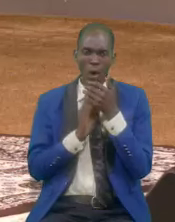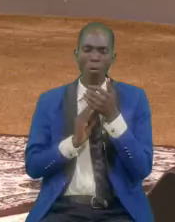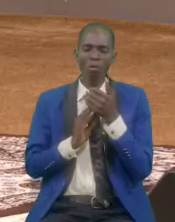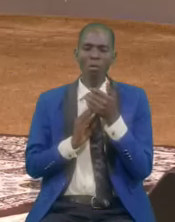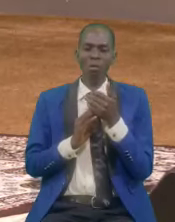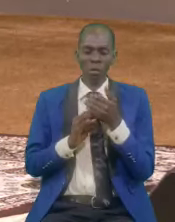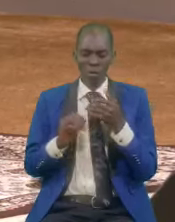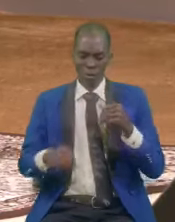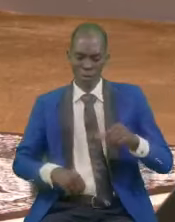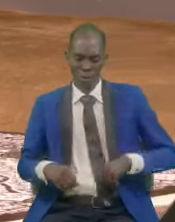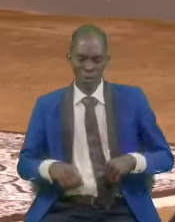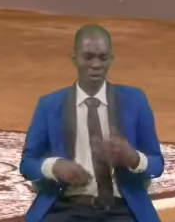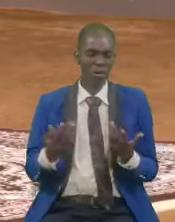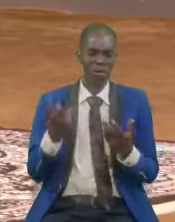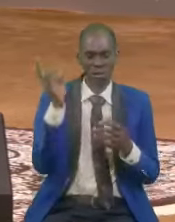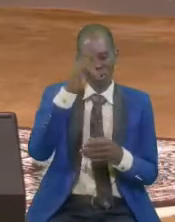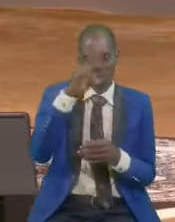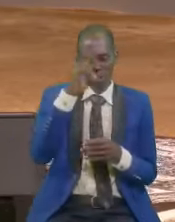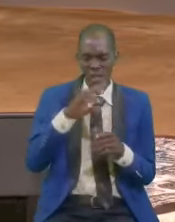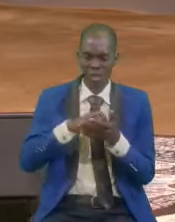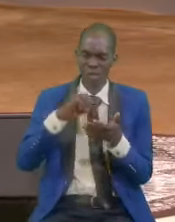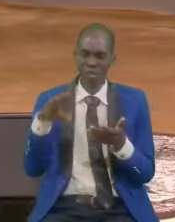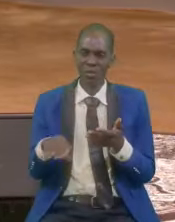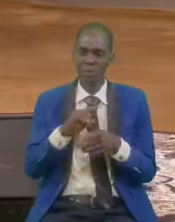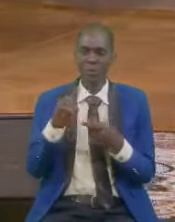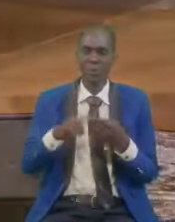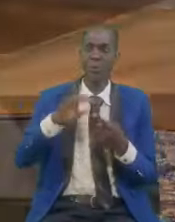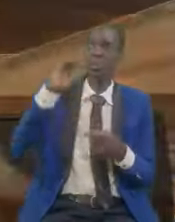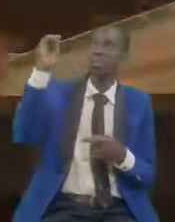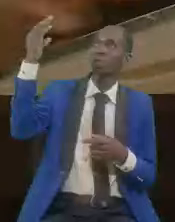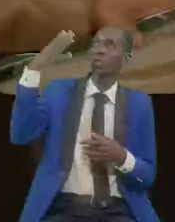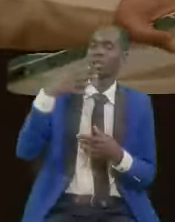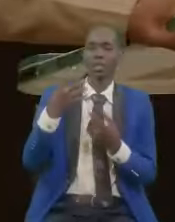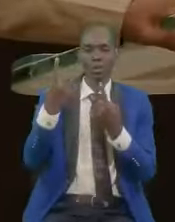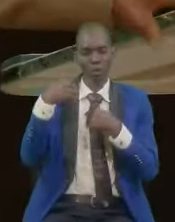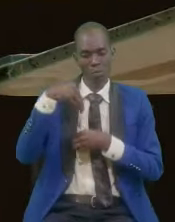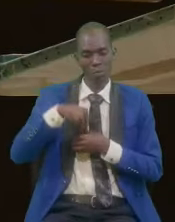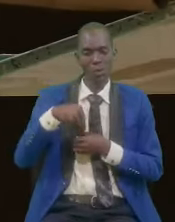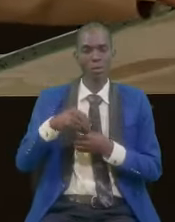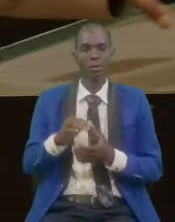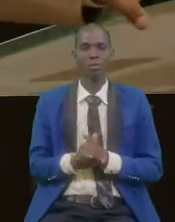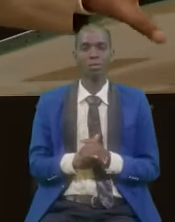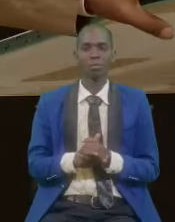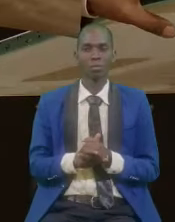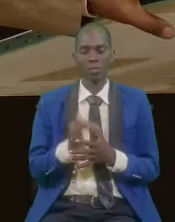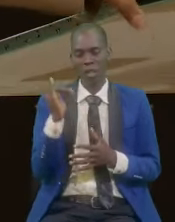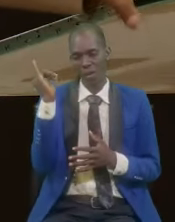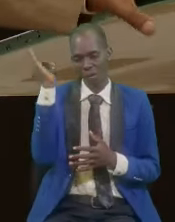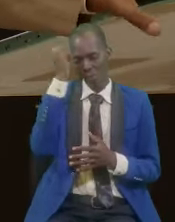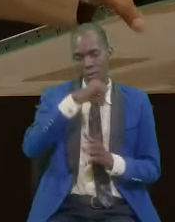Frivolity gets out when grace comes in.